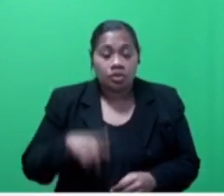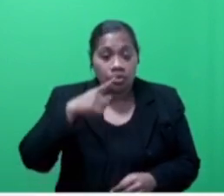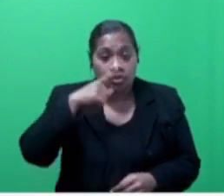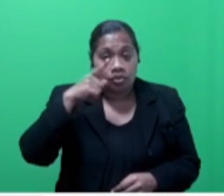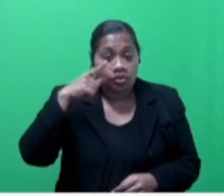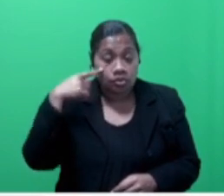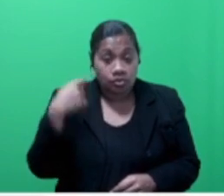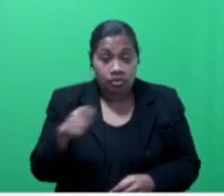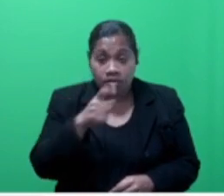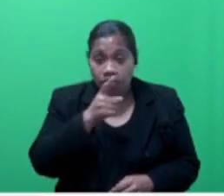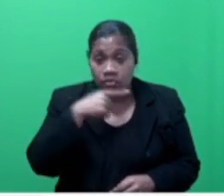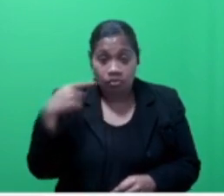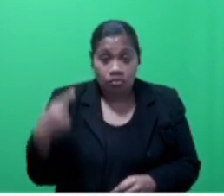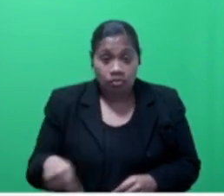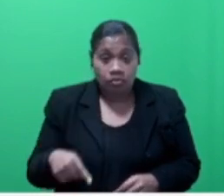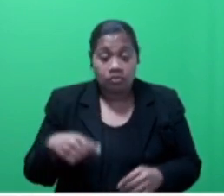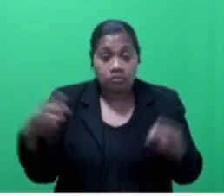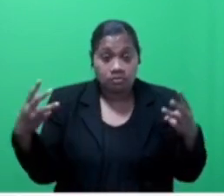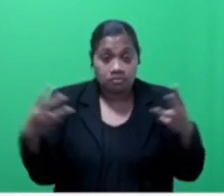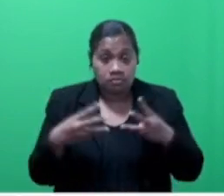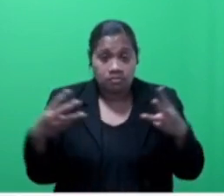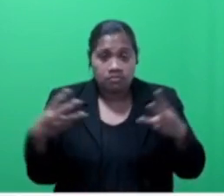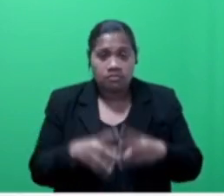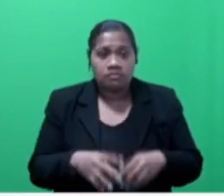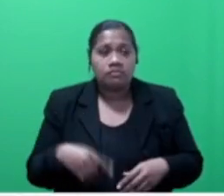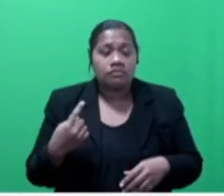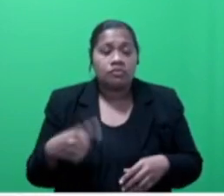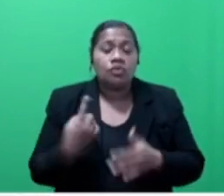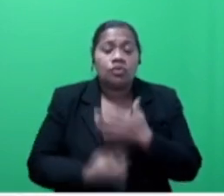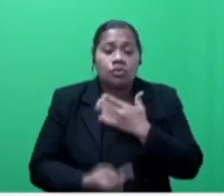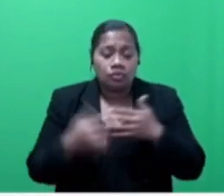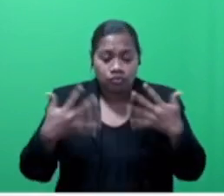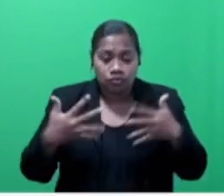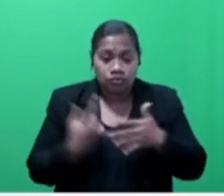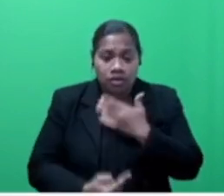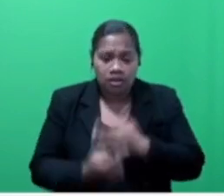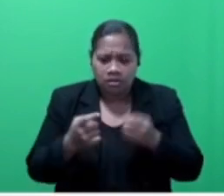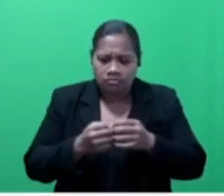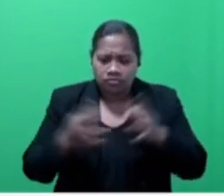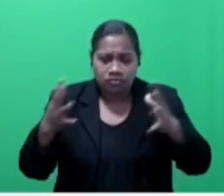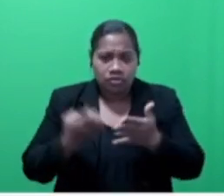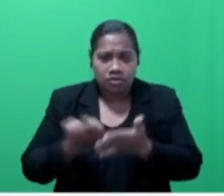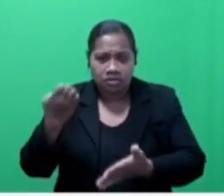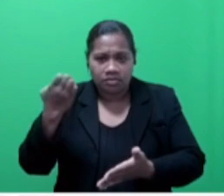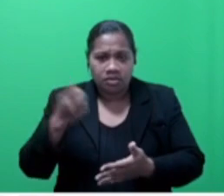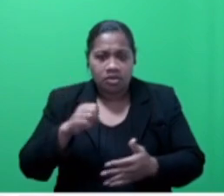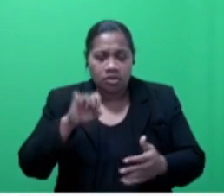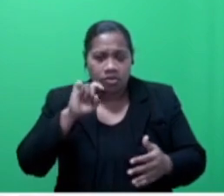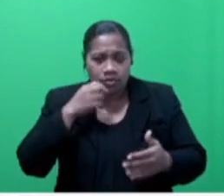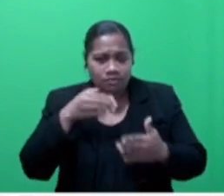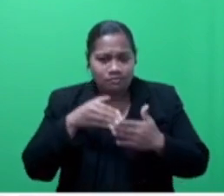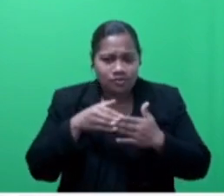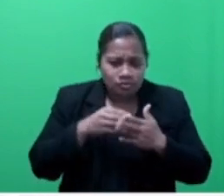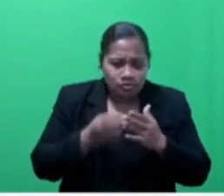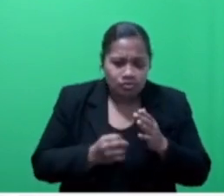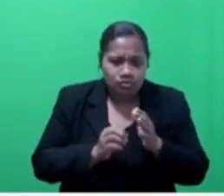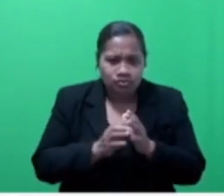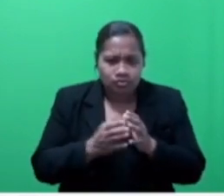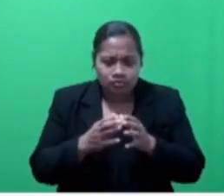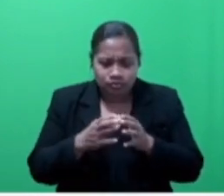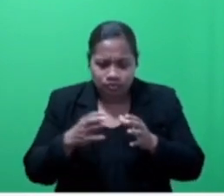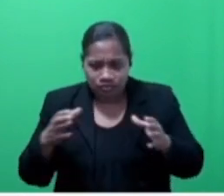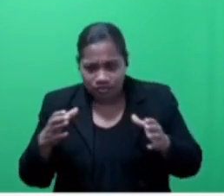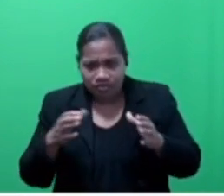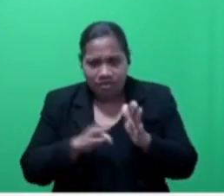war has delivered a severe and unfortunate blow to the global economy that will hinder growth and raise prices just as we are starting to bounce back from